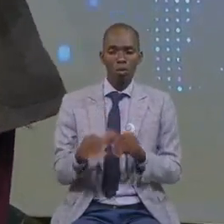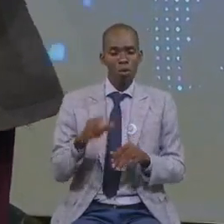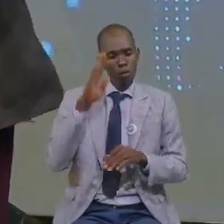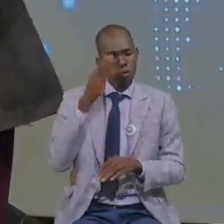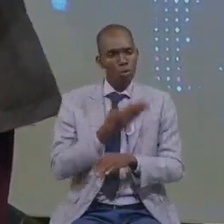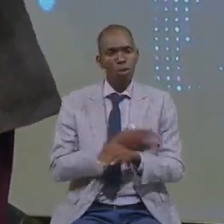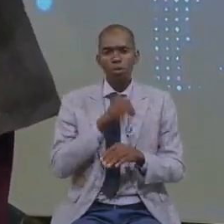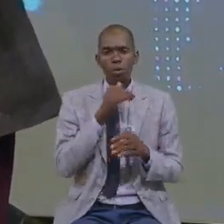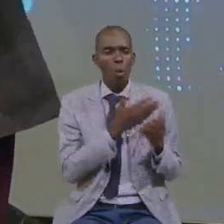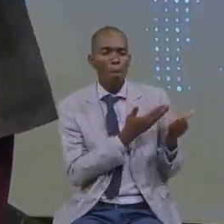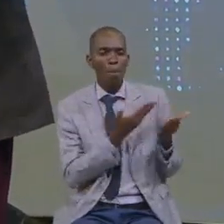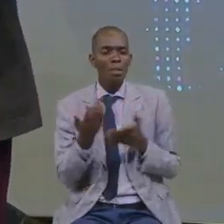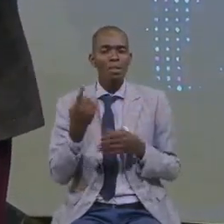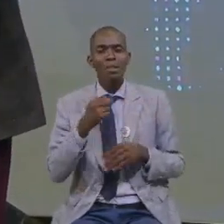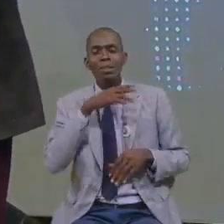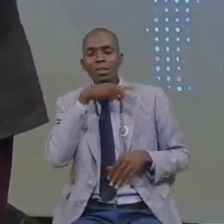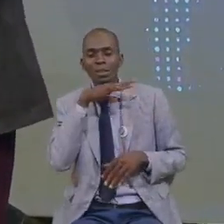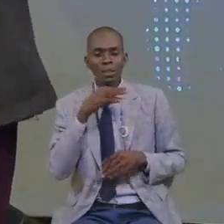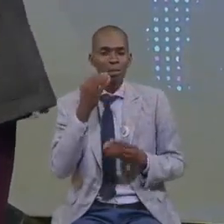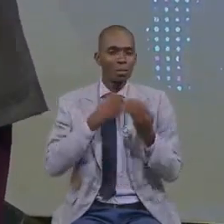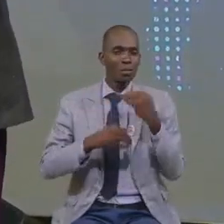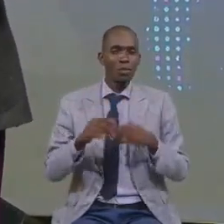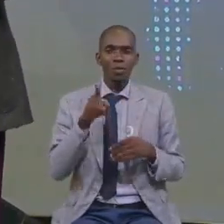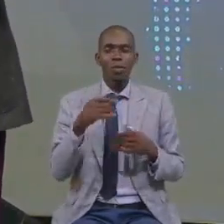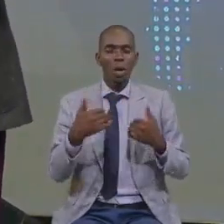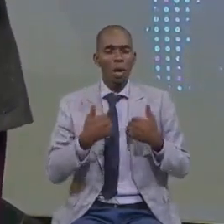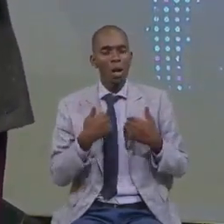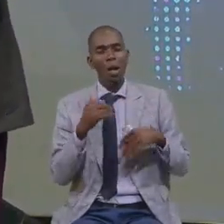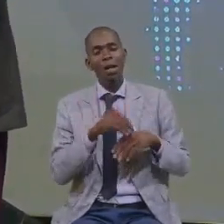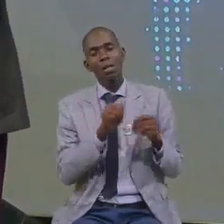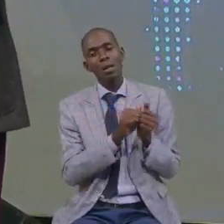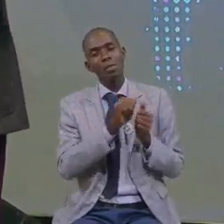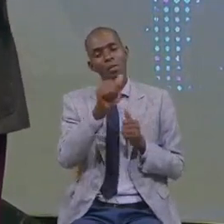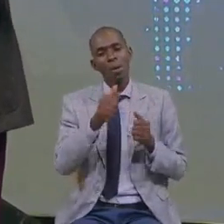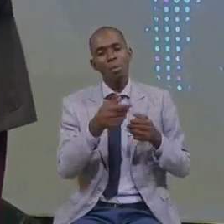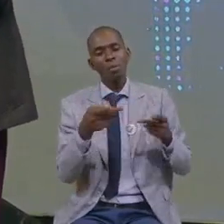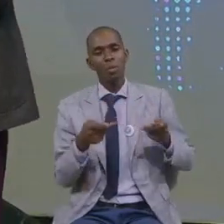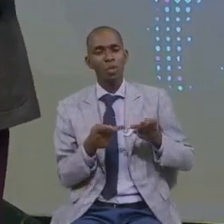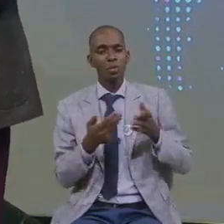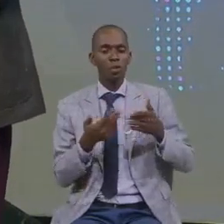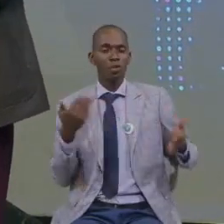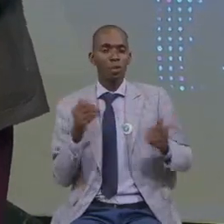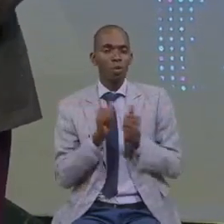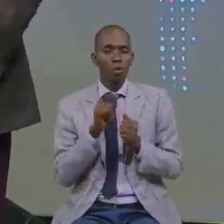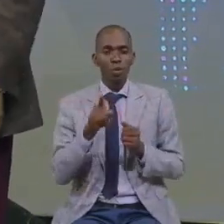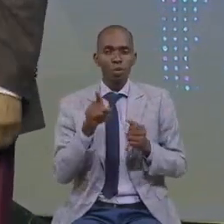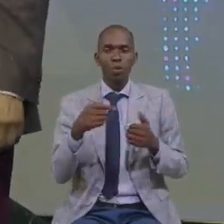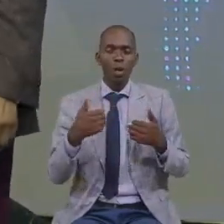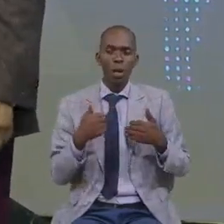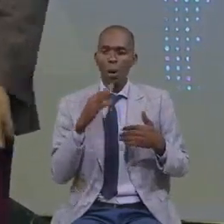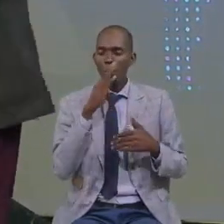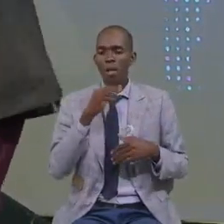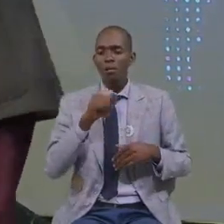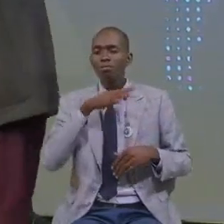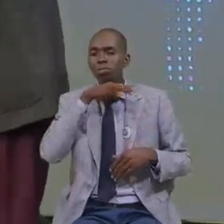husks that you were having in the far country along with you. You're being a polluted